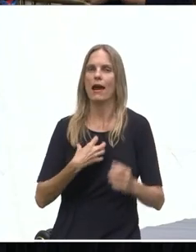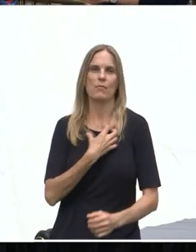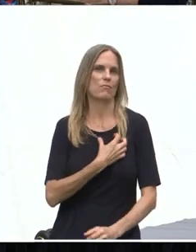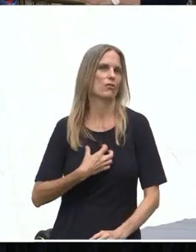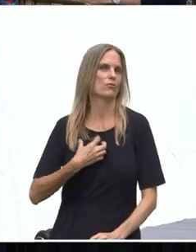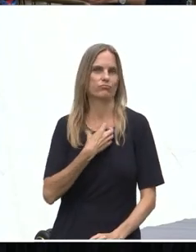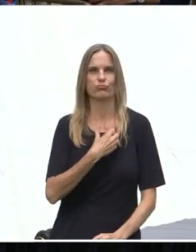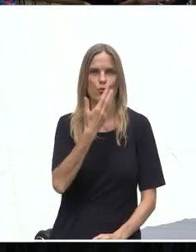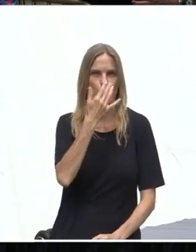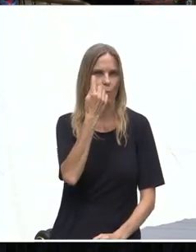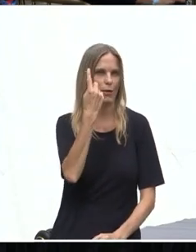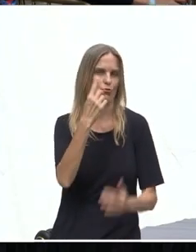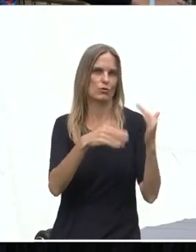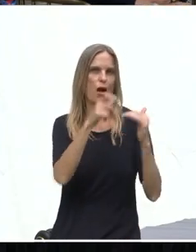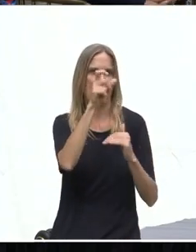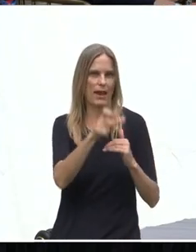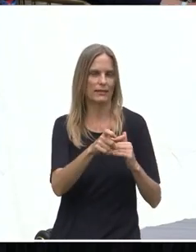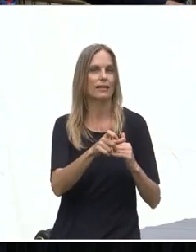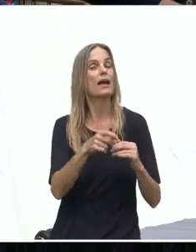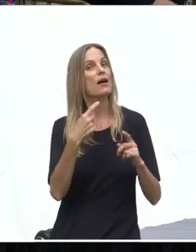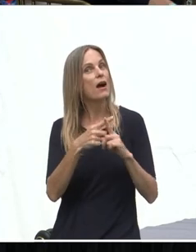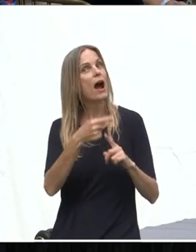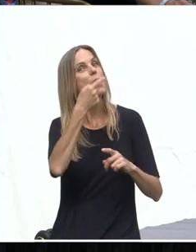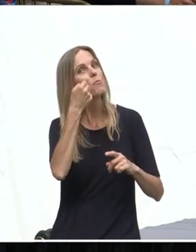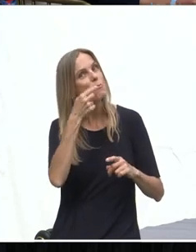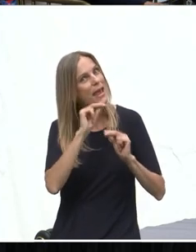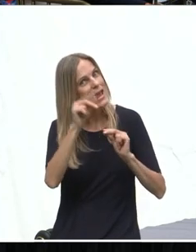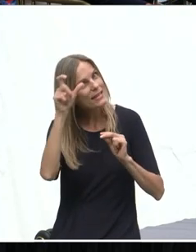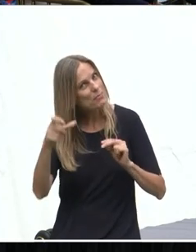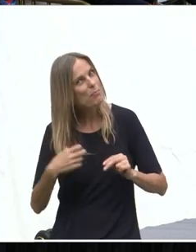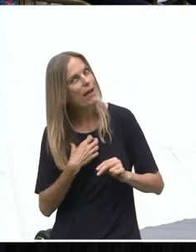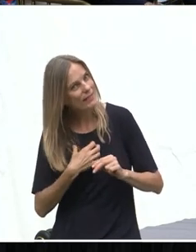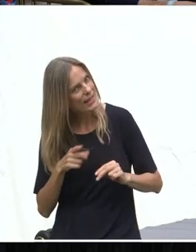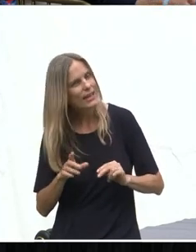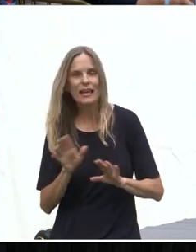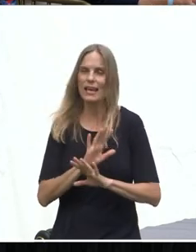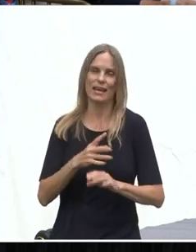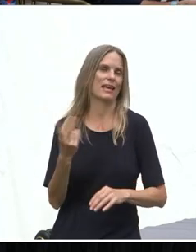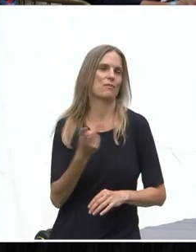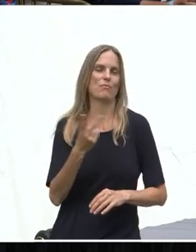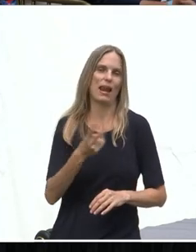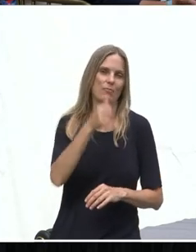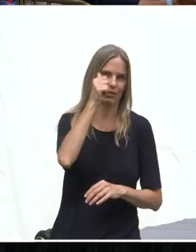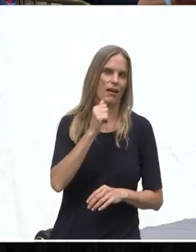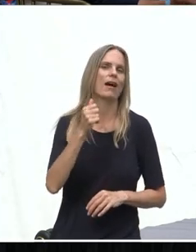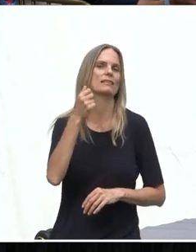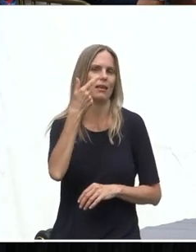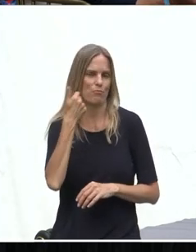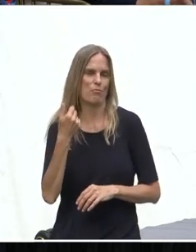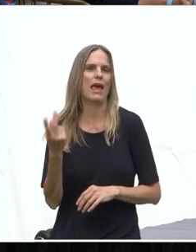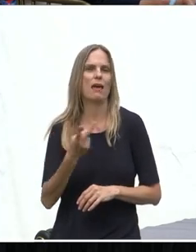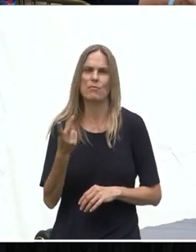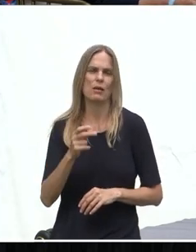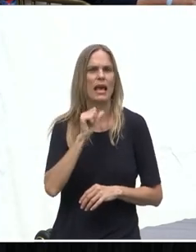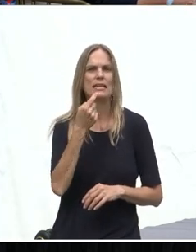And male teachers especially. No, I would say both sexes, all sexes. We can't say that